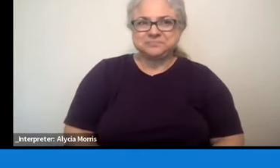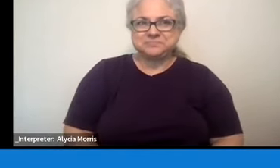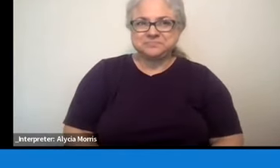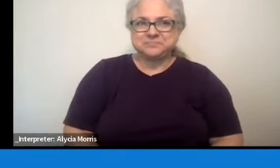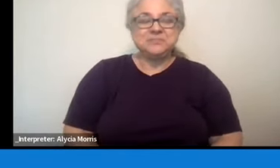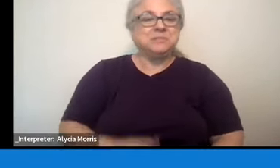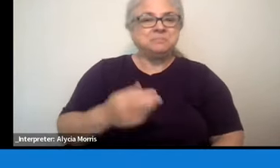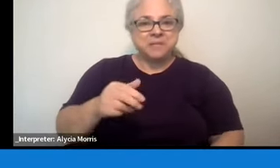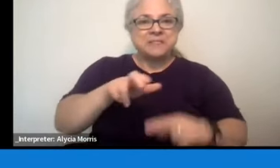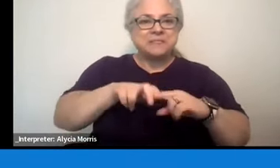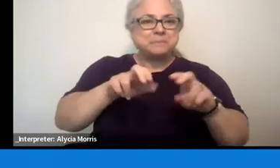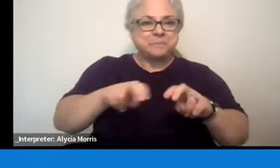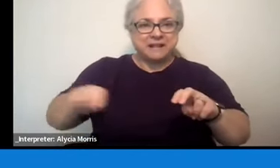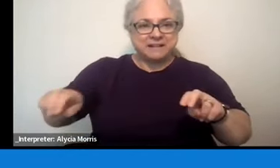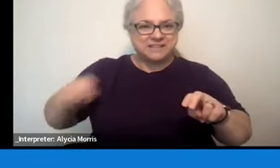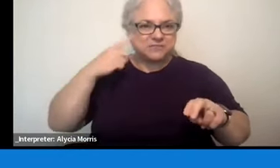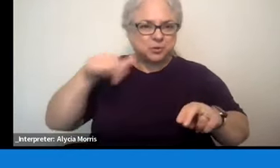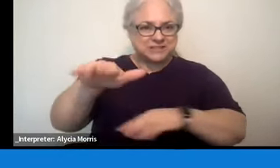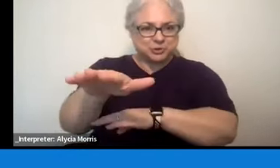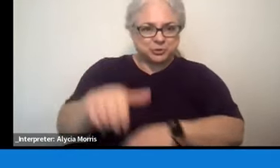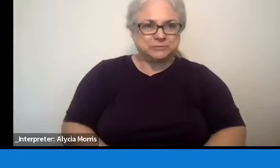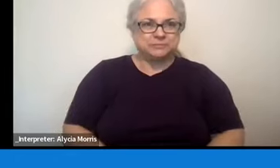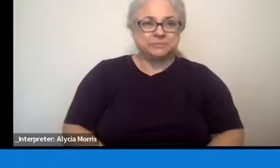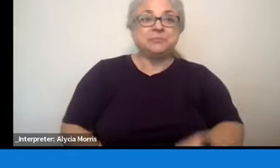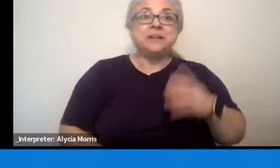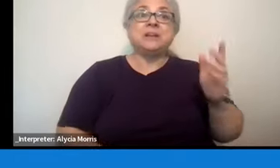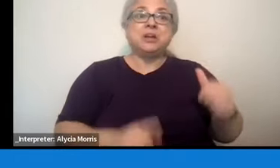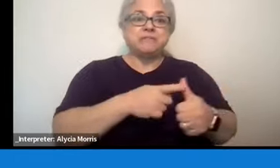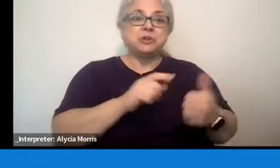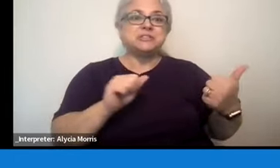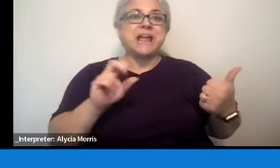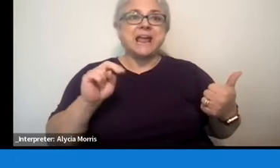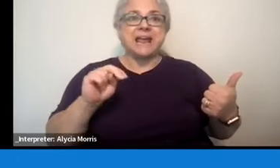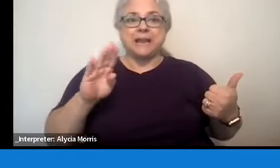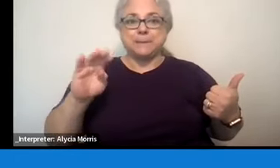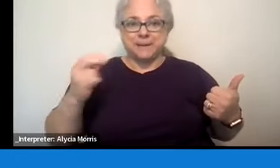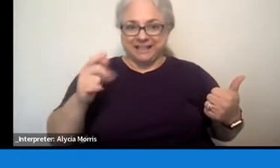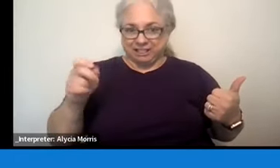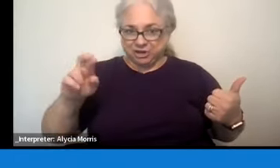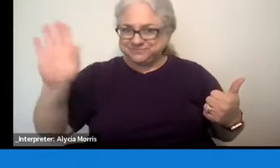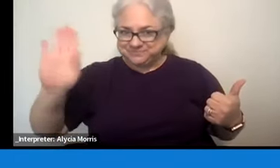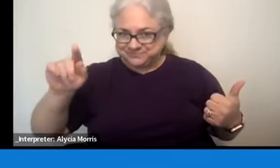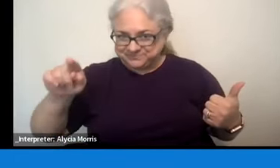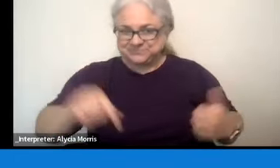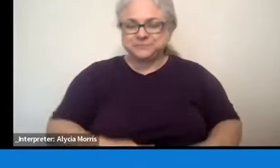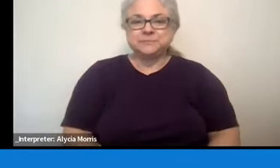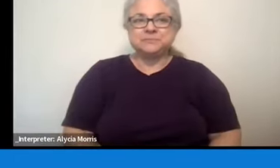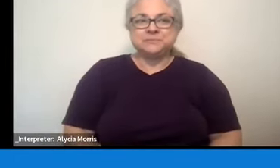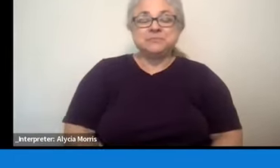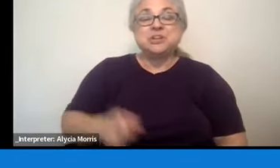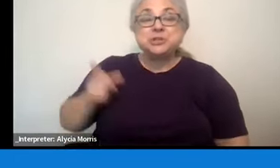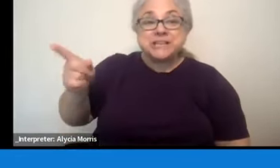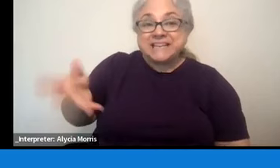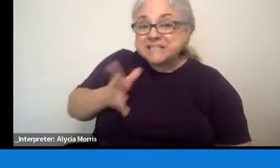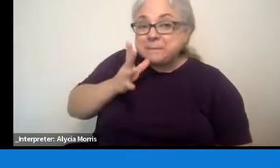my panelists for this afternoon. I'm joined by Dr. Ann Beheeler. Ann is what we like to refer to as the mother